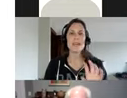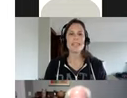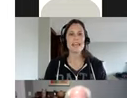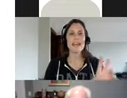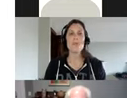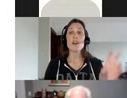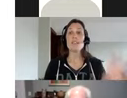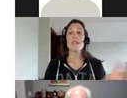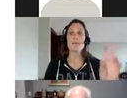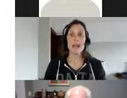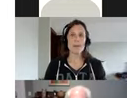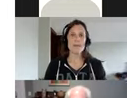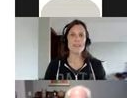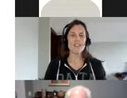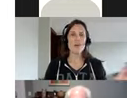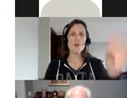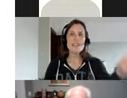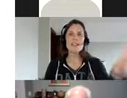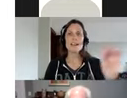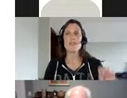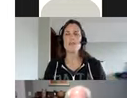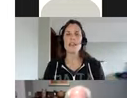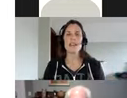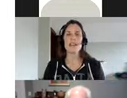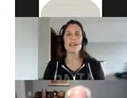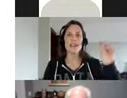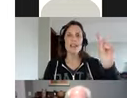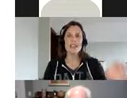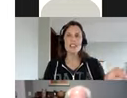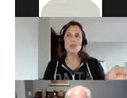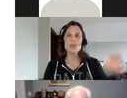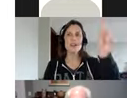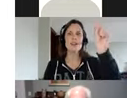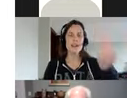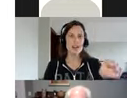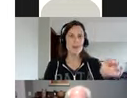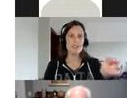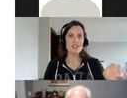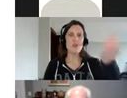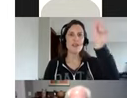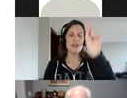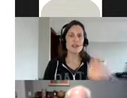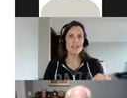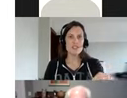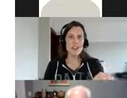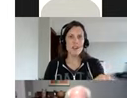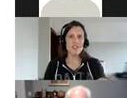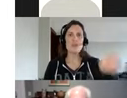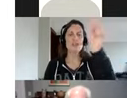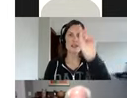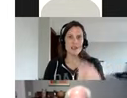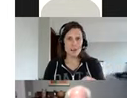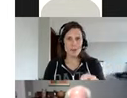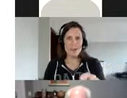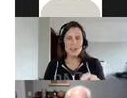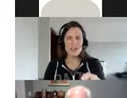you exactly what is on the map. So one side of their brain is saying, it's distorted. I know it's distorted. Lots of area